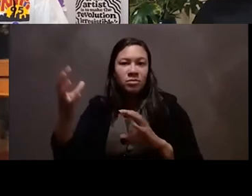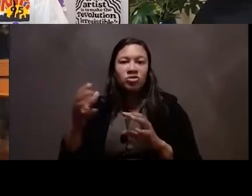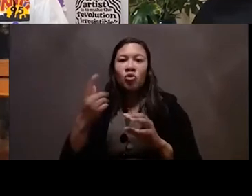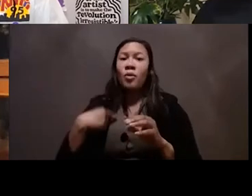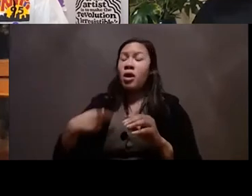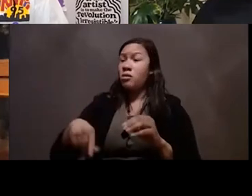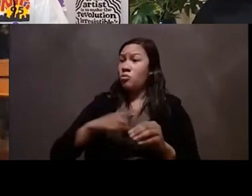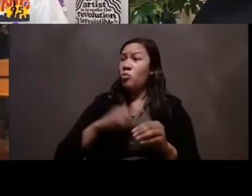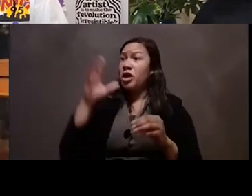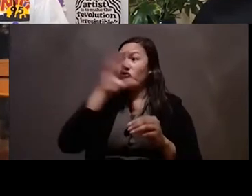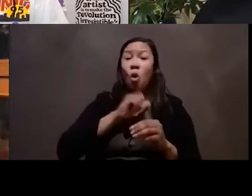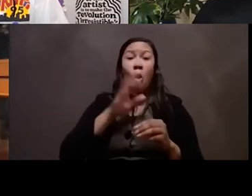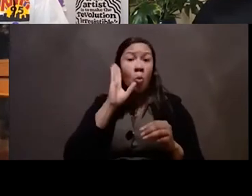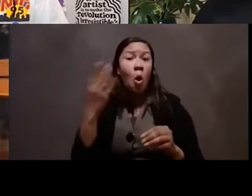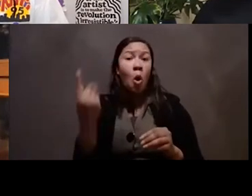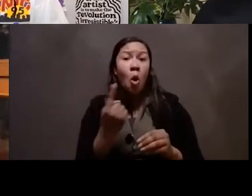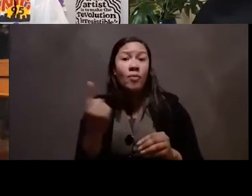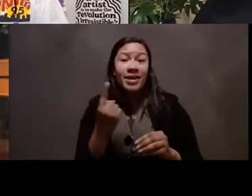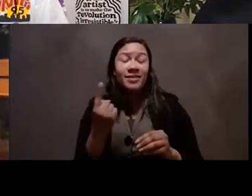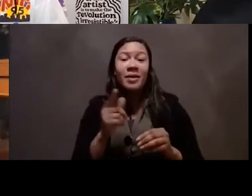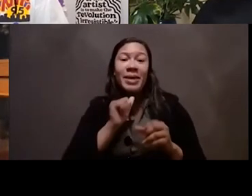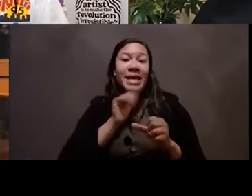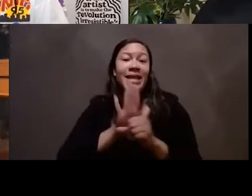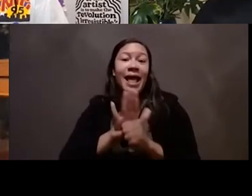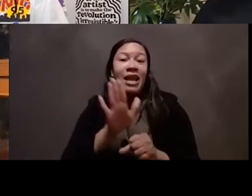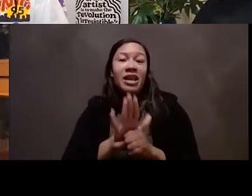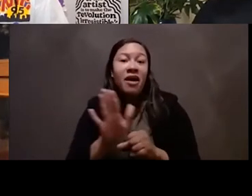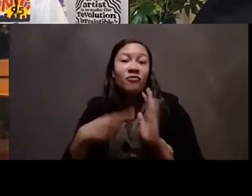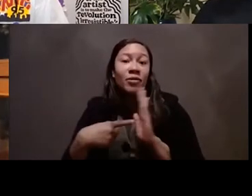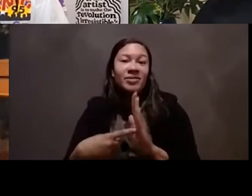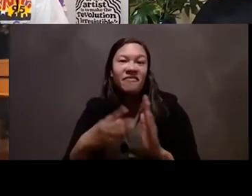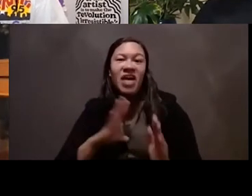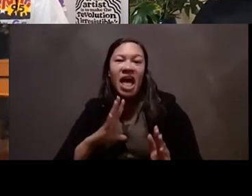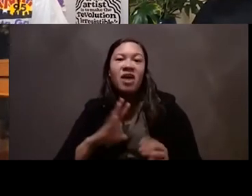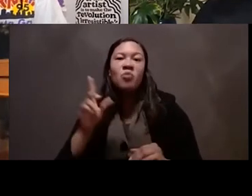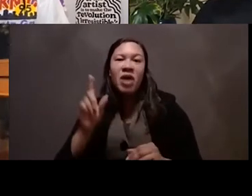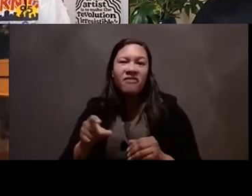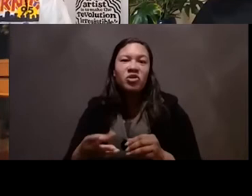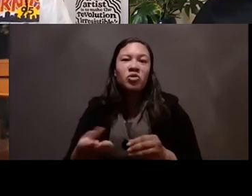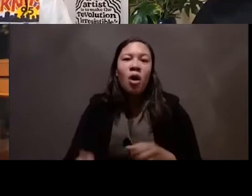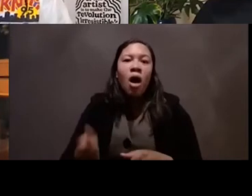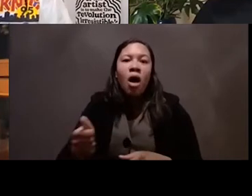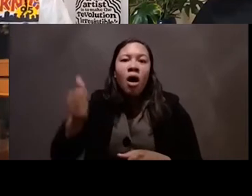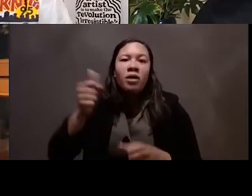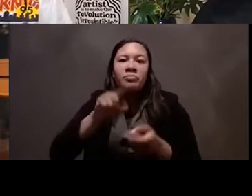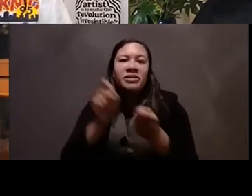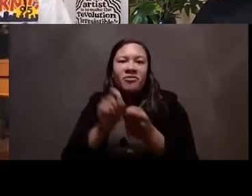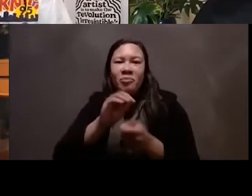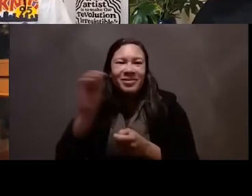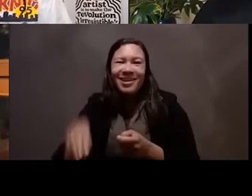be left of center in the margins, and, you know, what does it mean to move ourselves back towards that